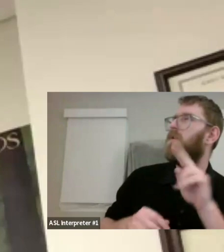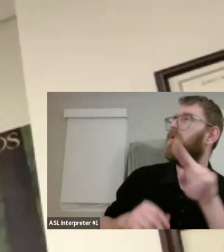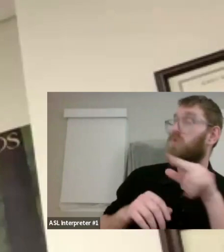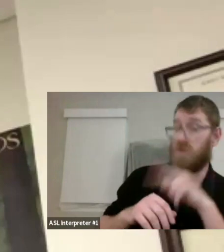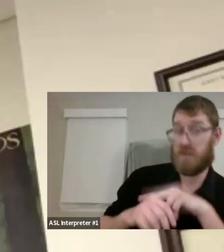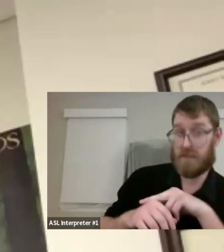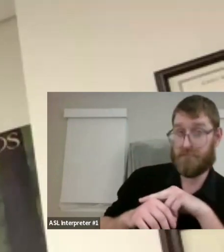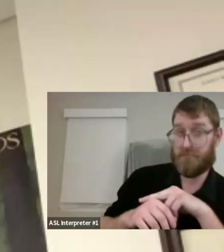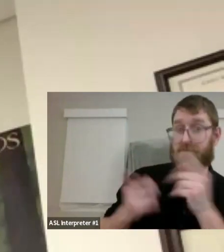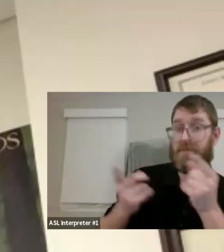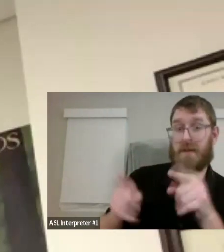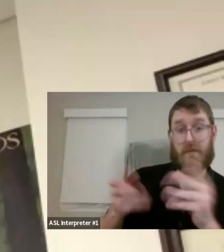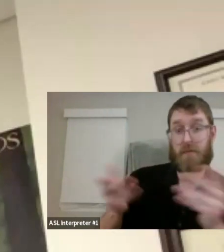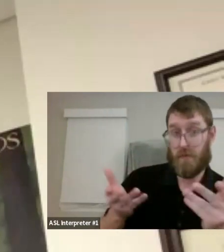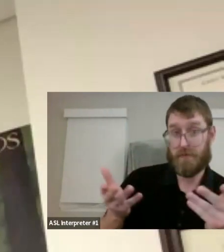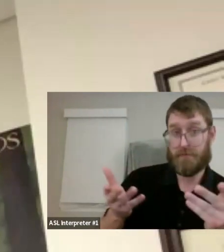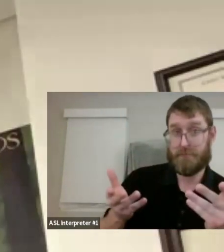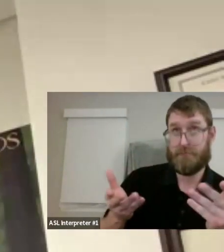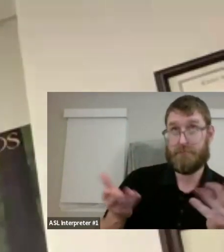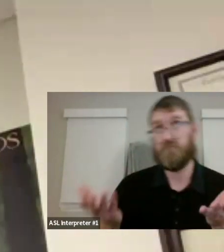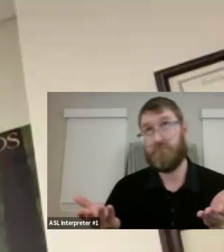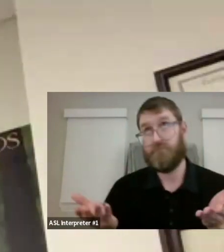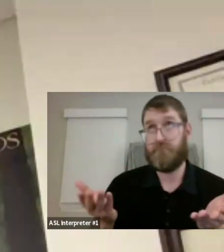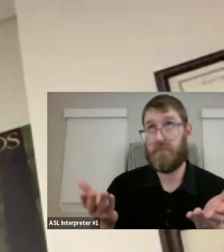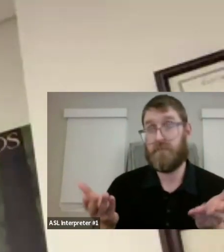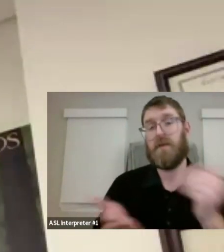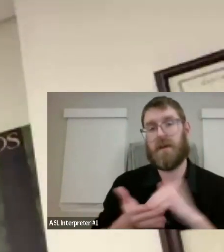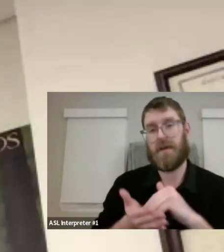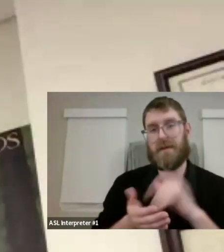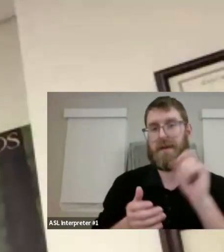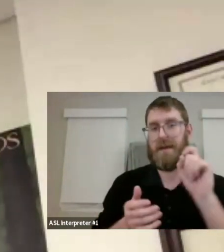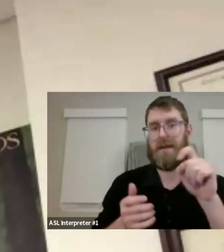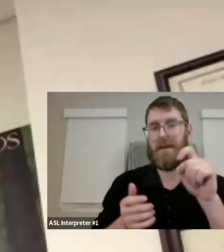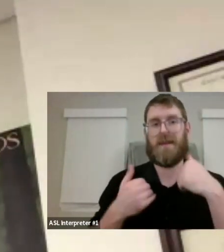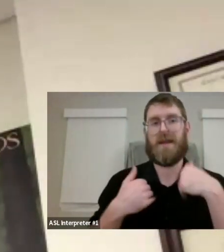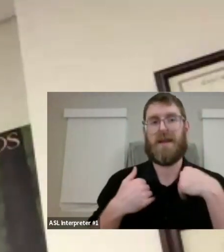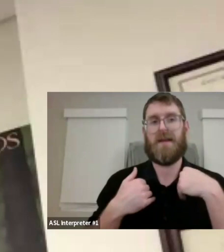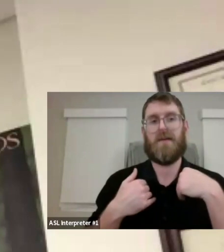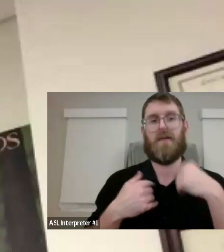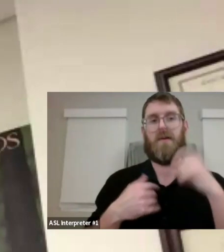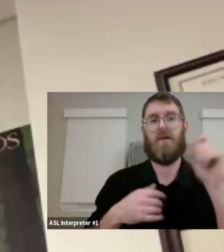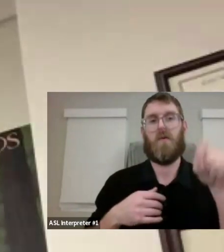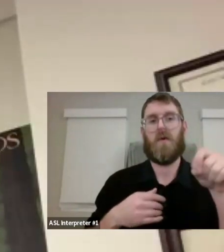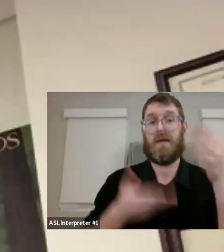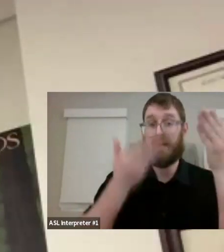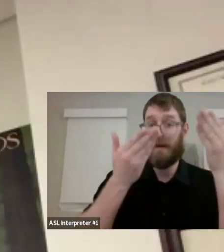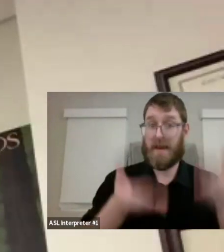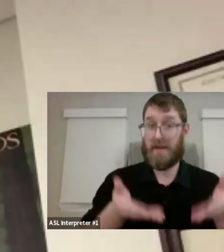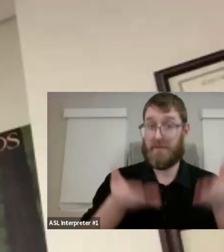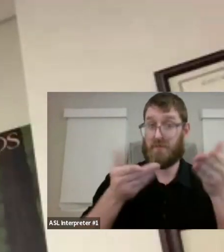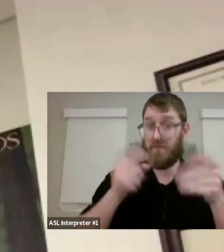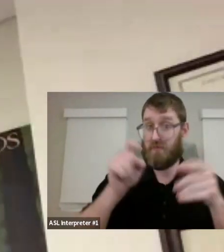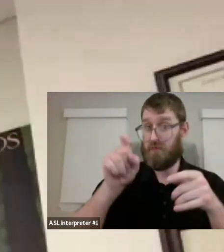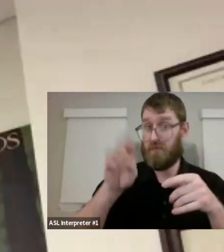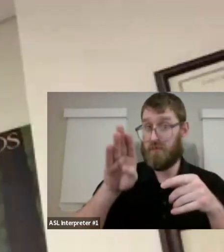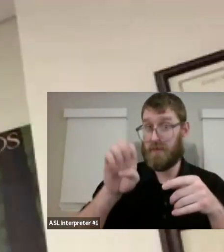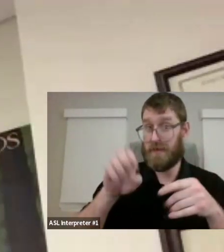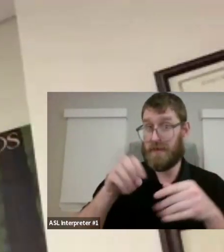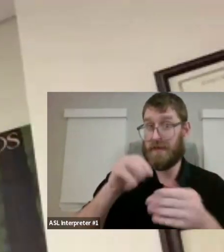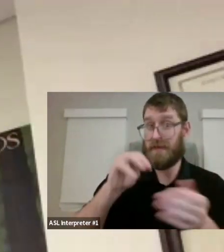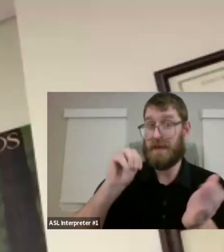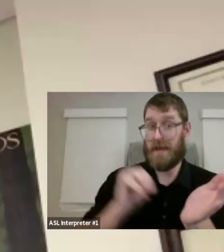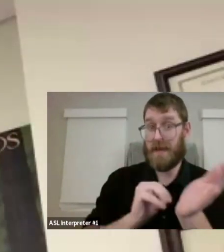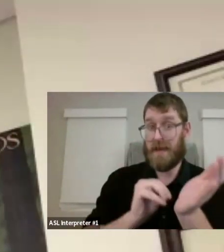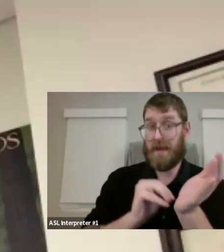Usually a school, well, again, gotta have two. One must be a MD. The second can be